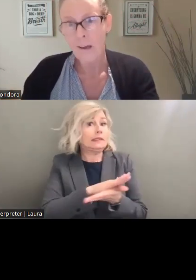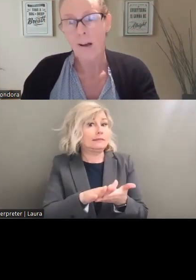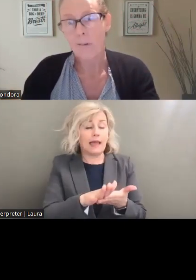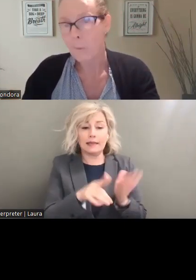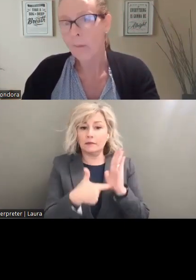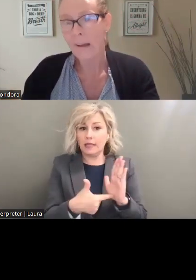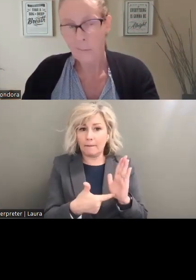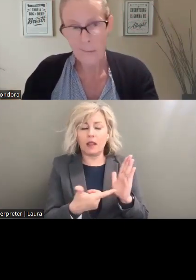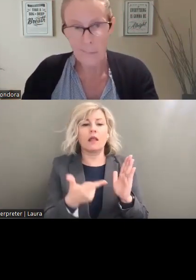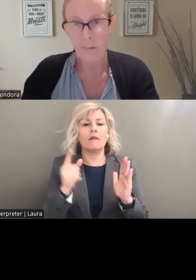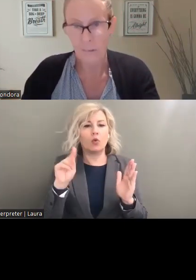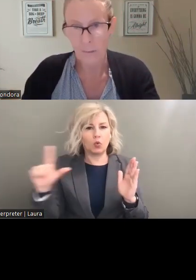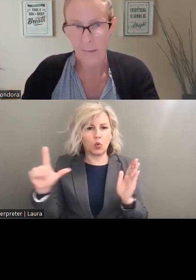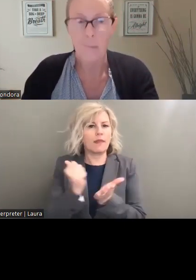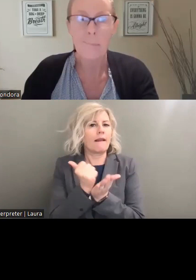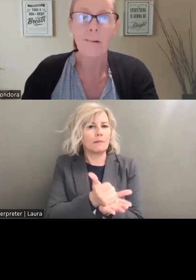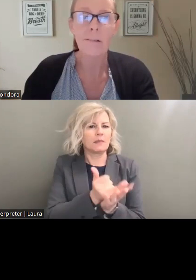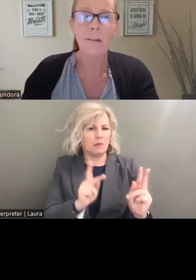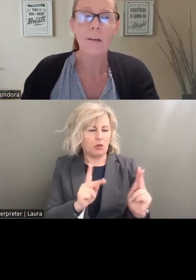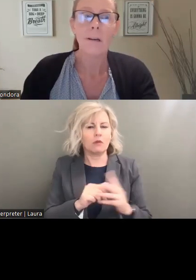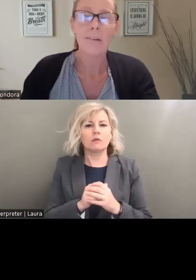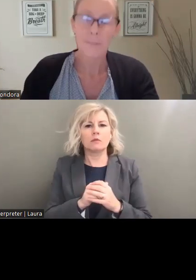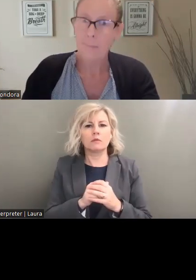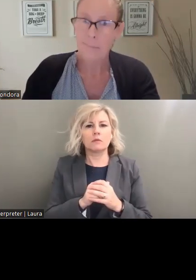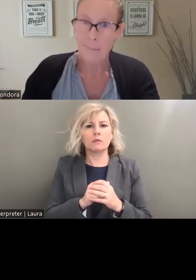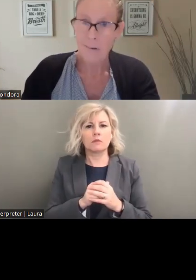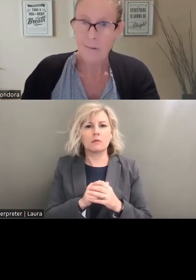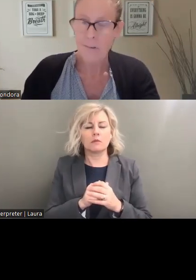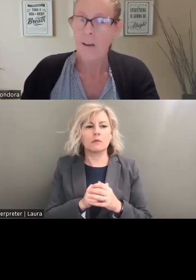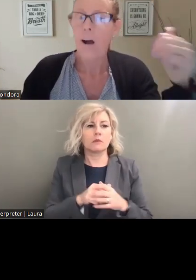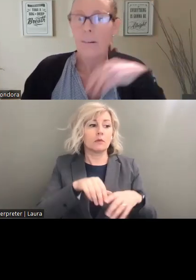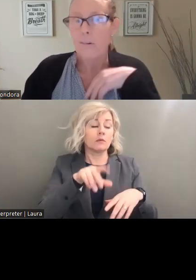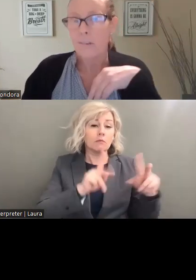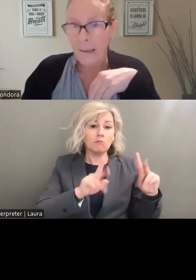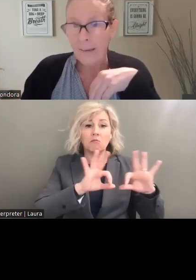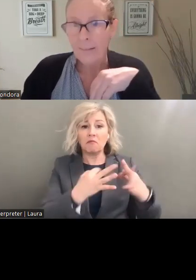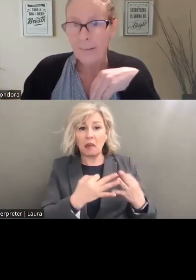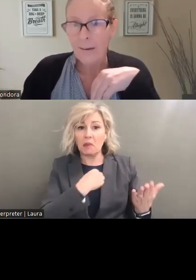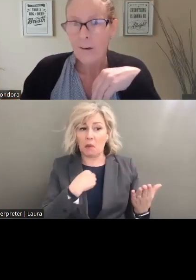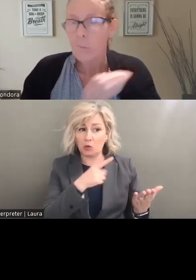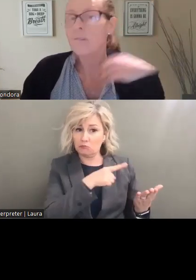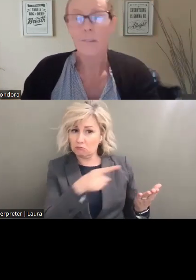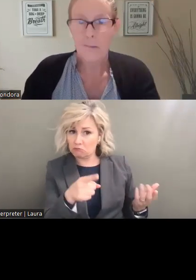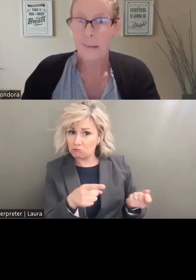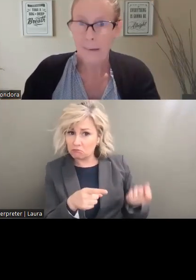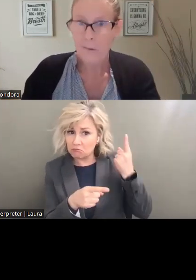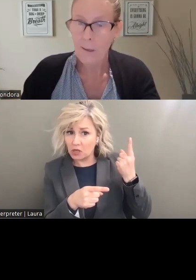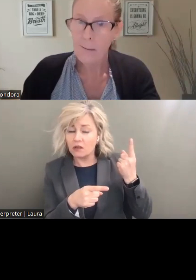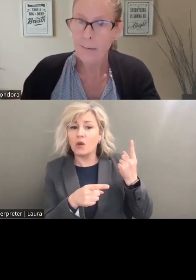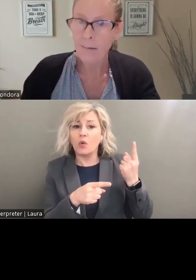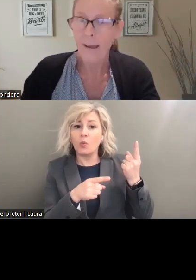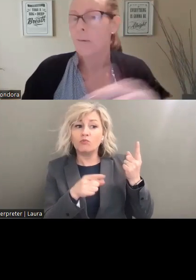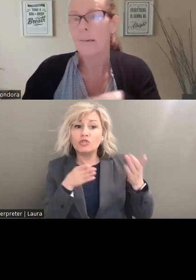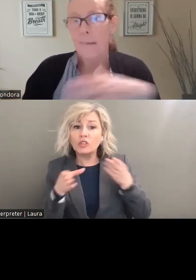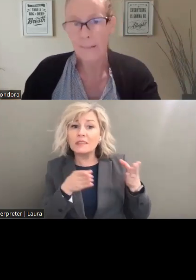of a tool that helps people to do that. Do people and family members understand what service planning is